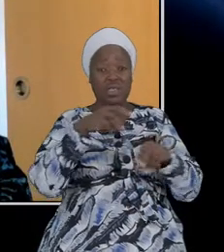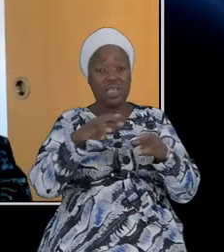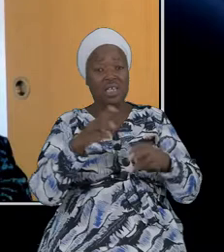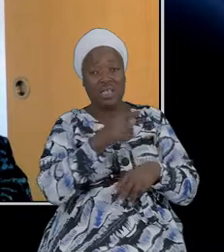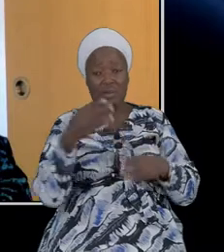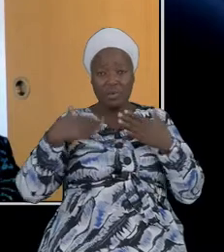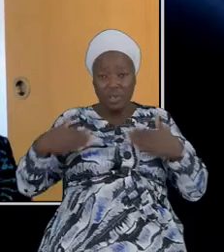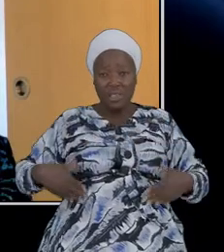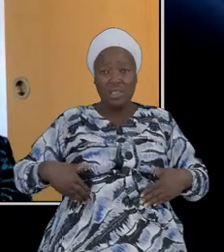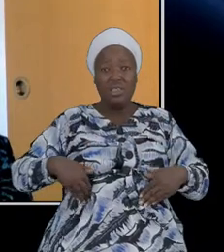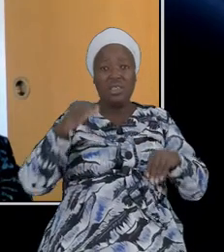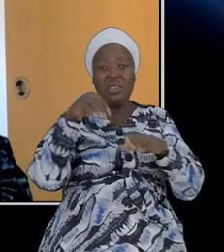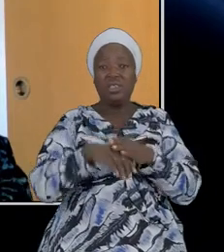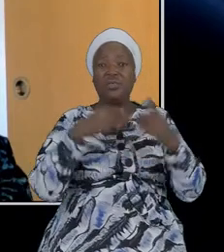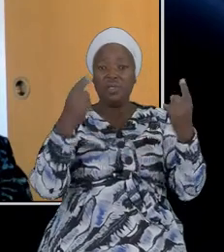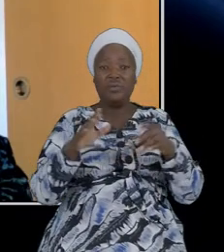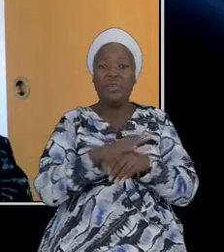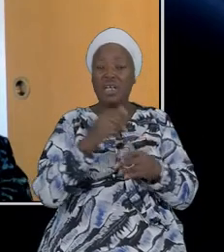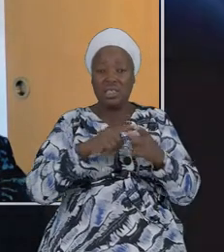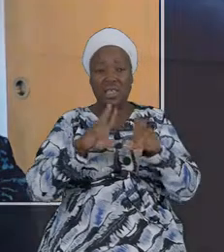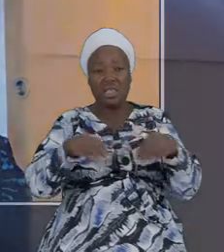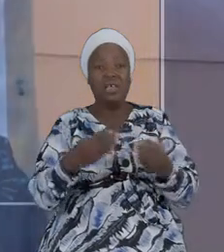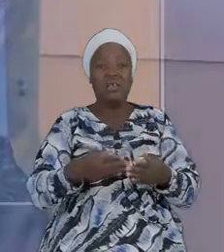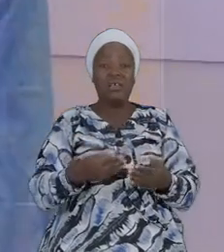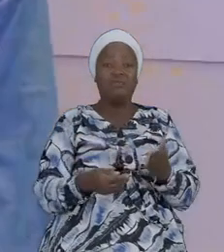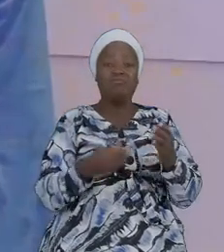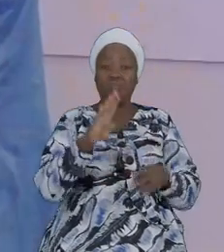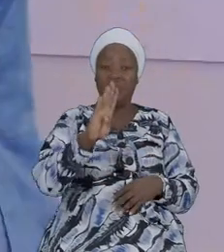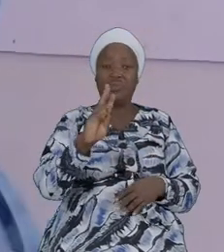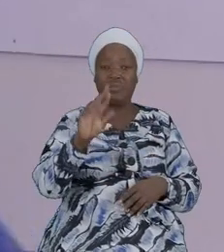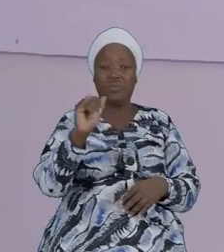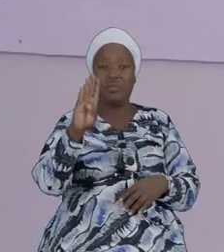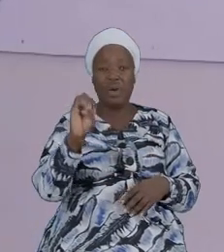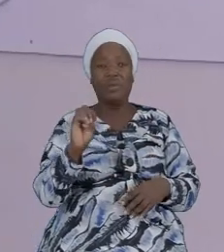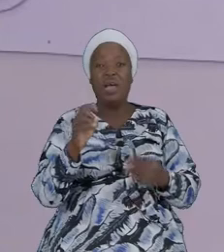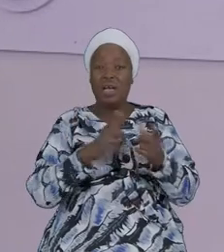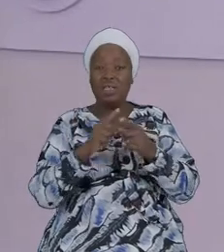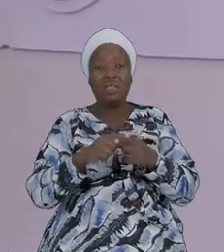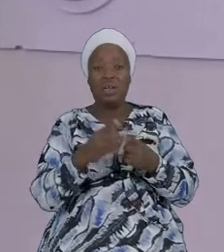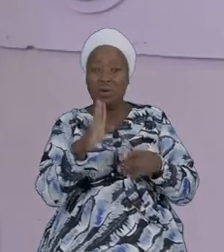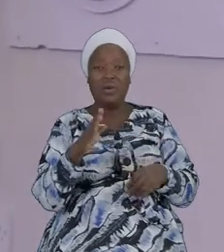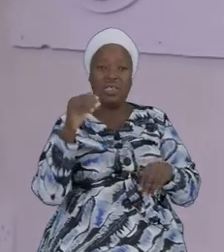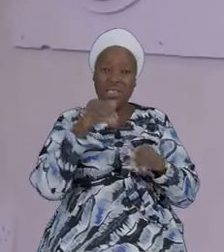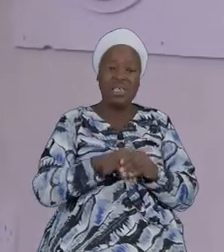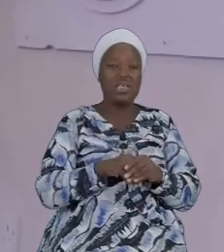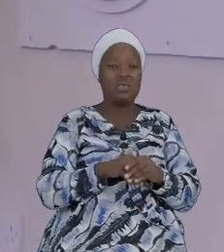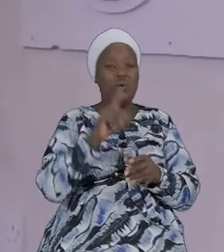They might compromise in giving bribes. They might compromise one way or the other. They are